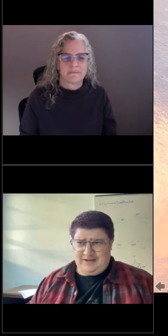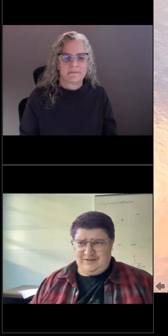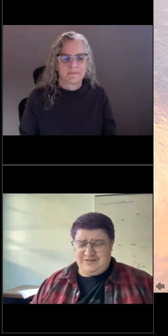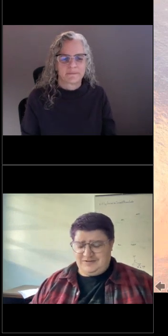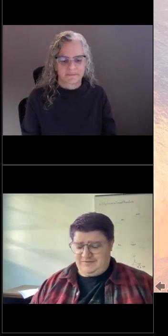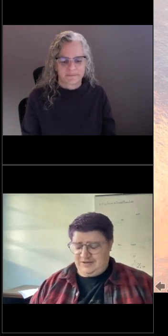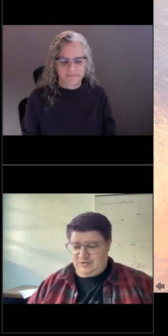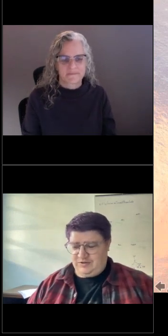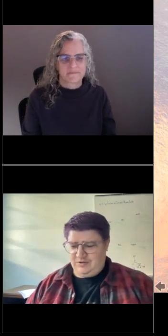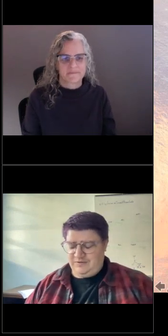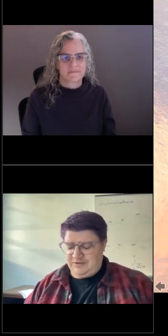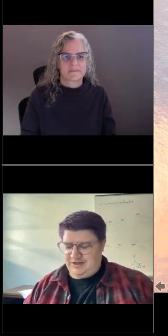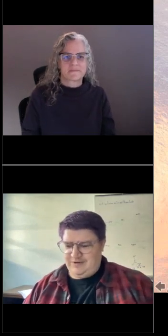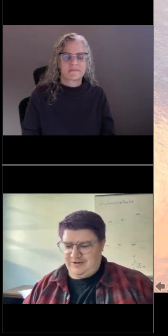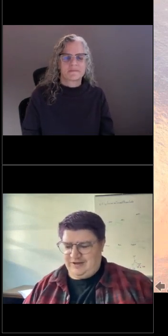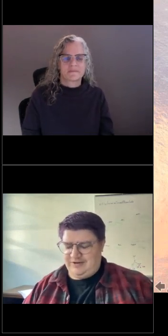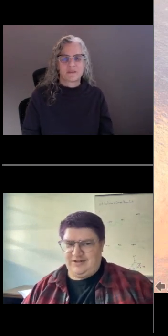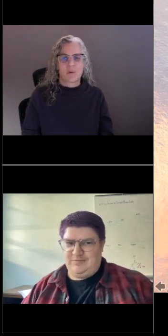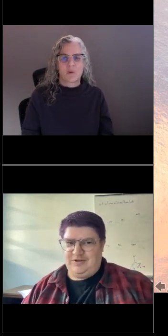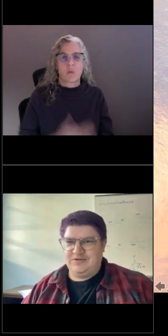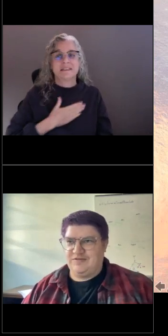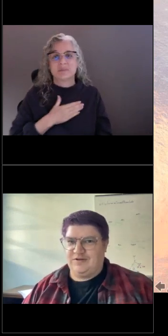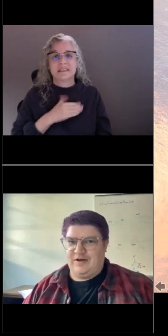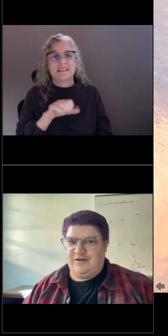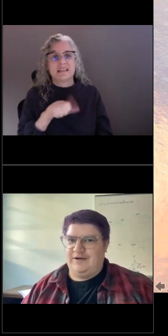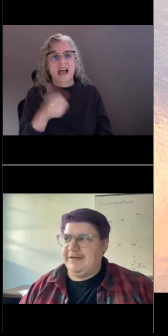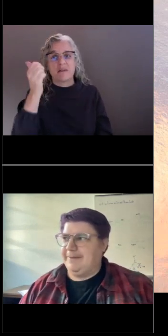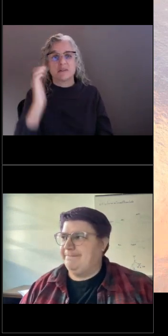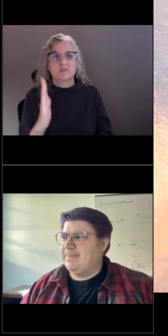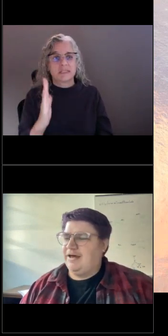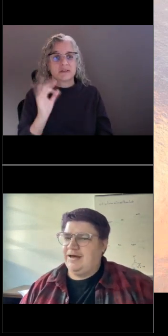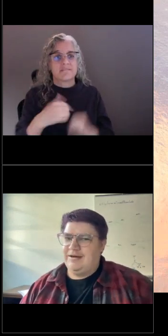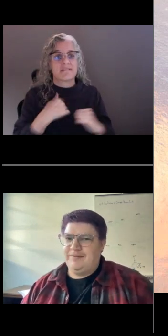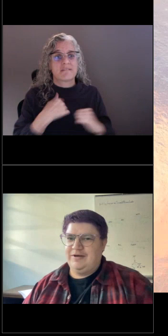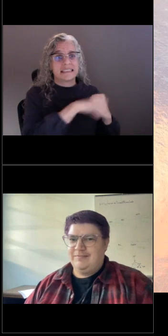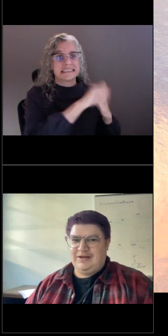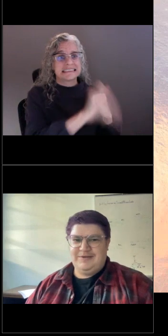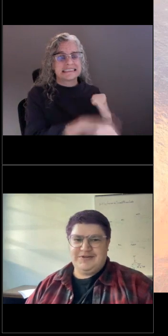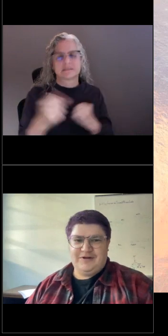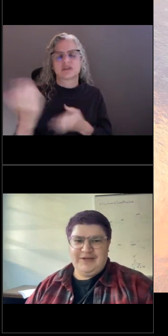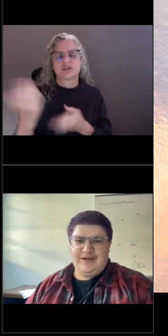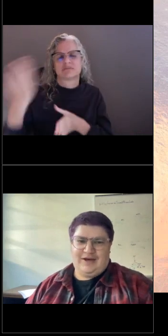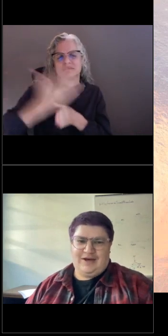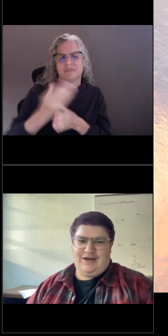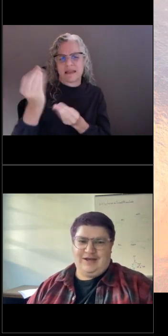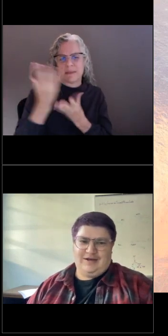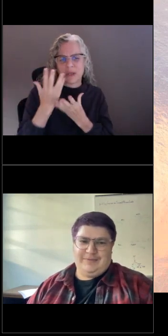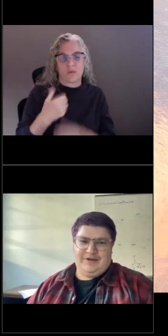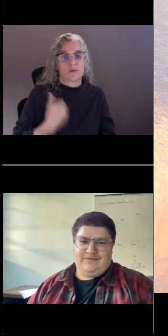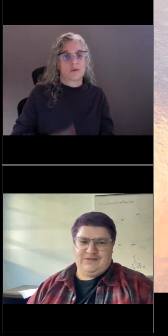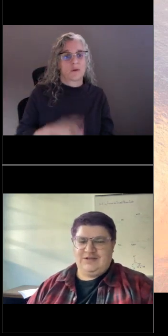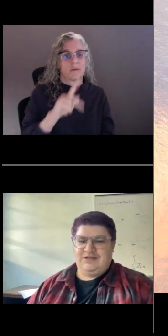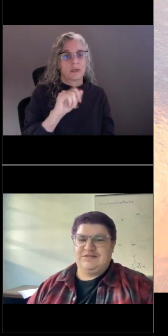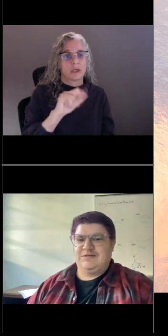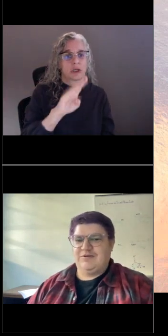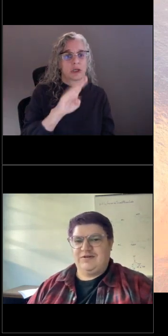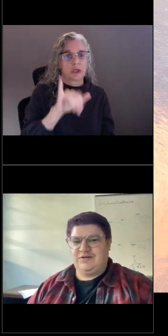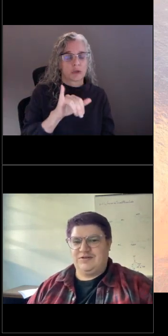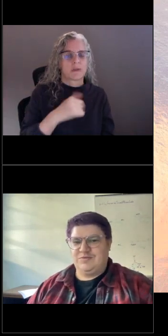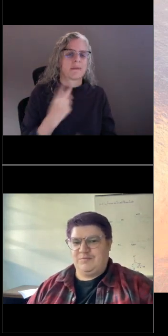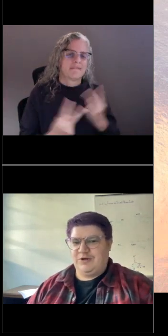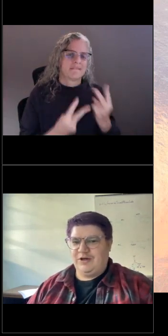fellow panelists, if I do go over time, you're allowed to unmute yourselves and holler at me. My name is Kirby. I am a visiting